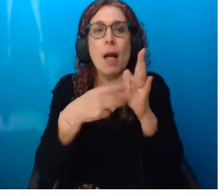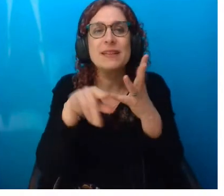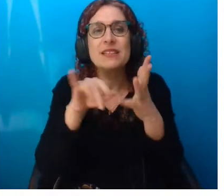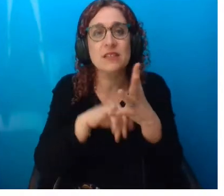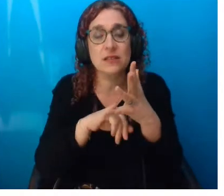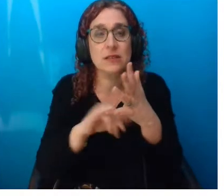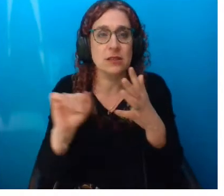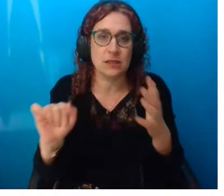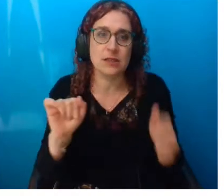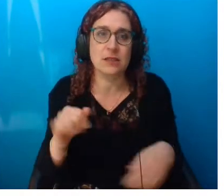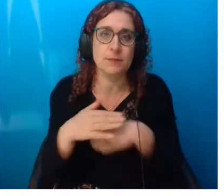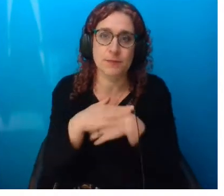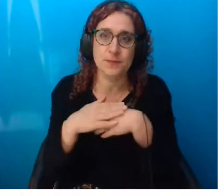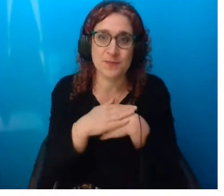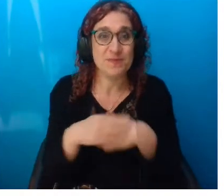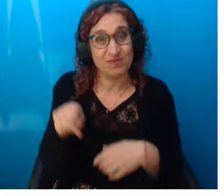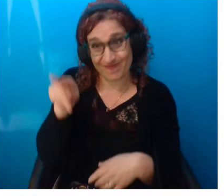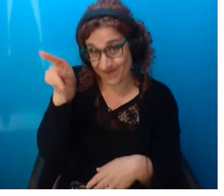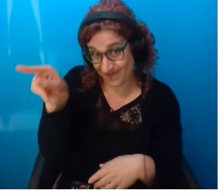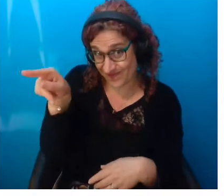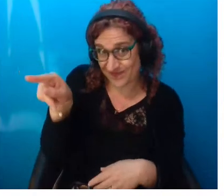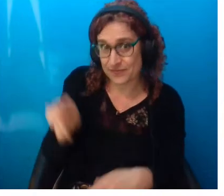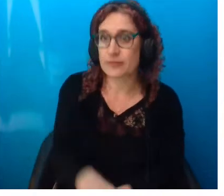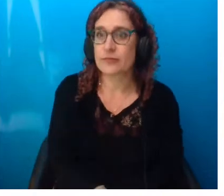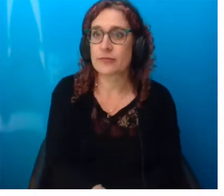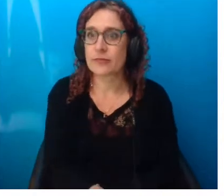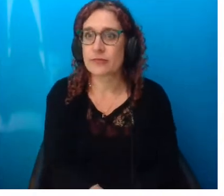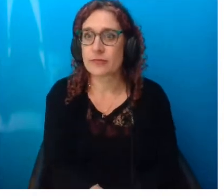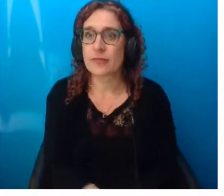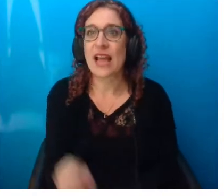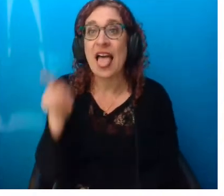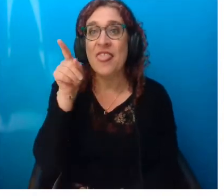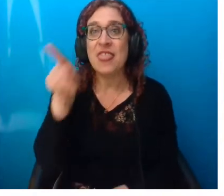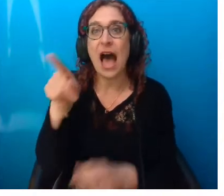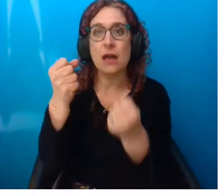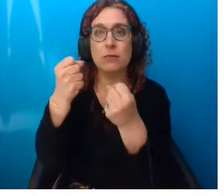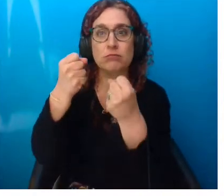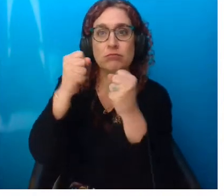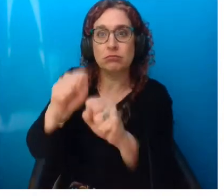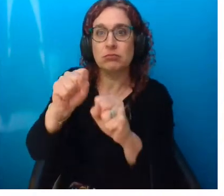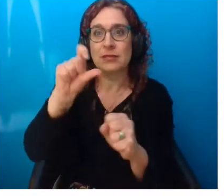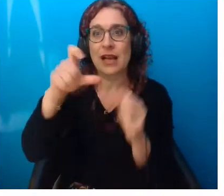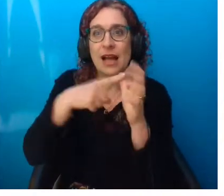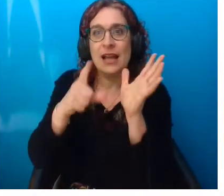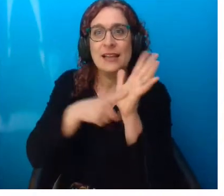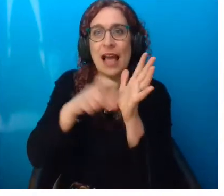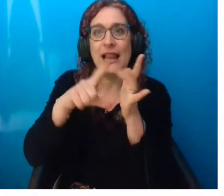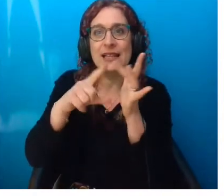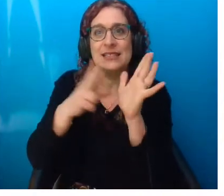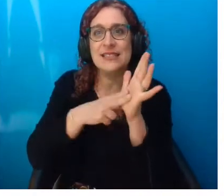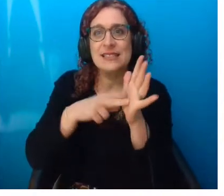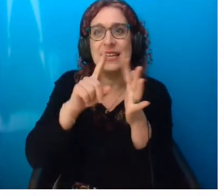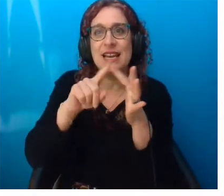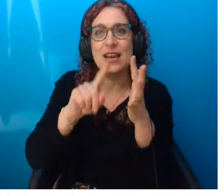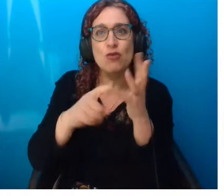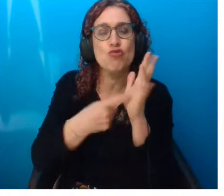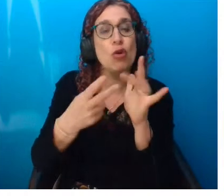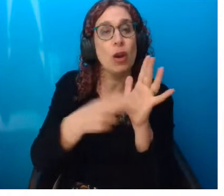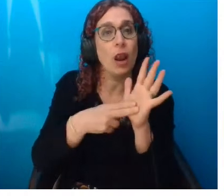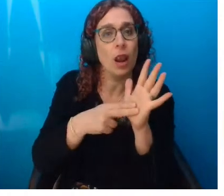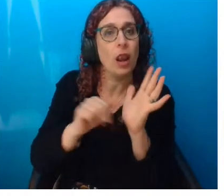Now, tacrolimus is a calcineurin inhibitor, and topically it can be used